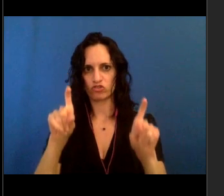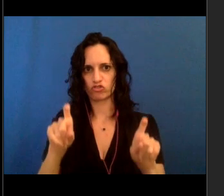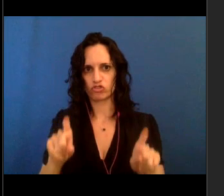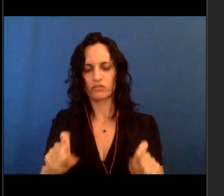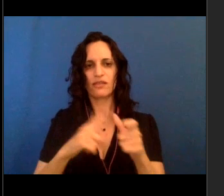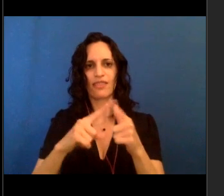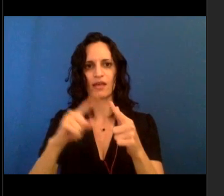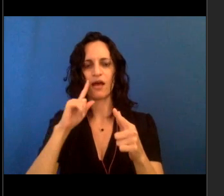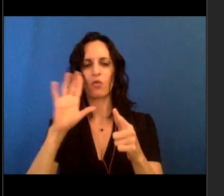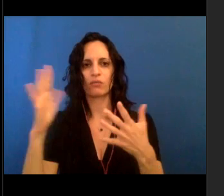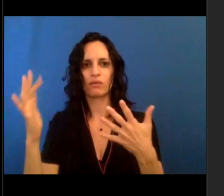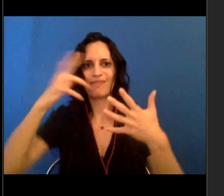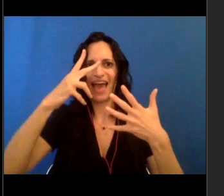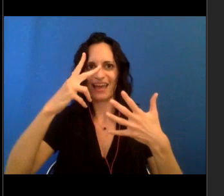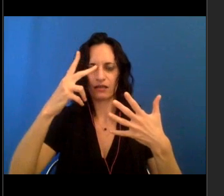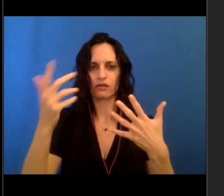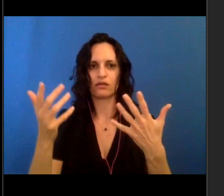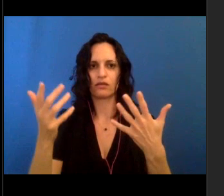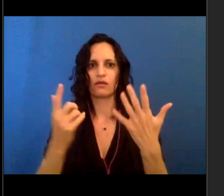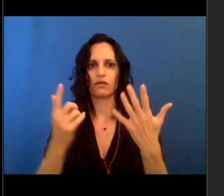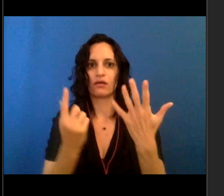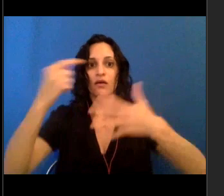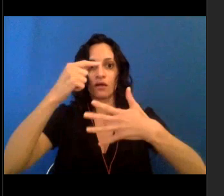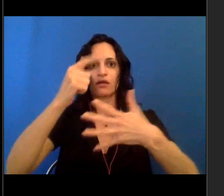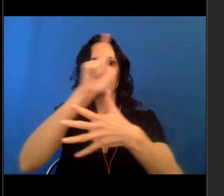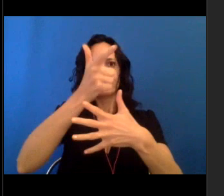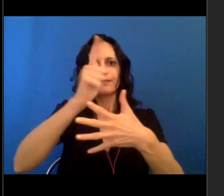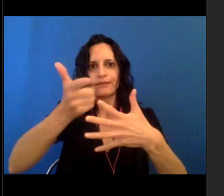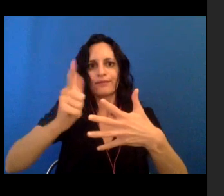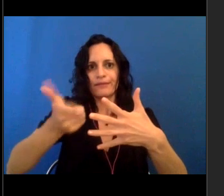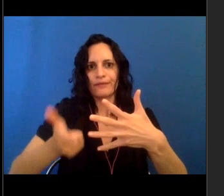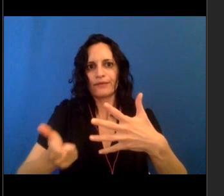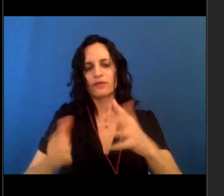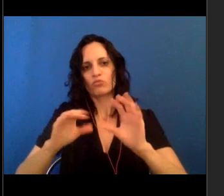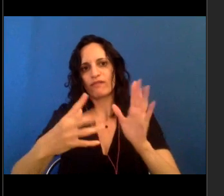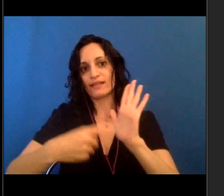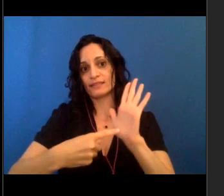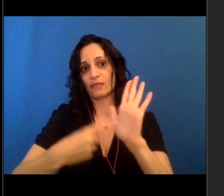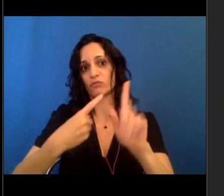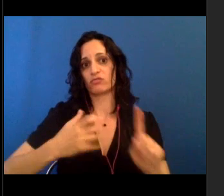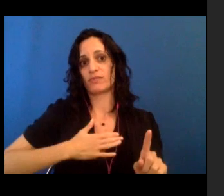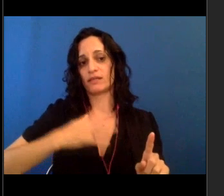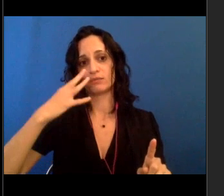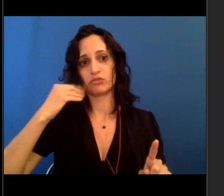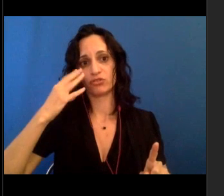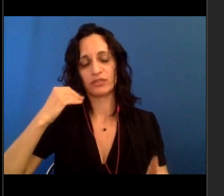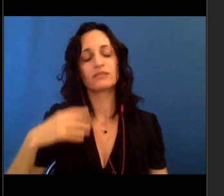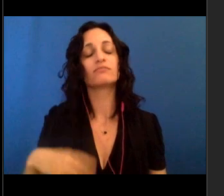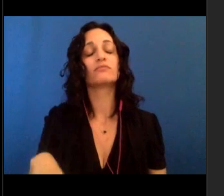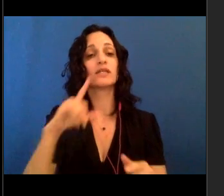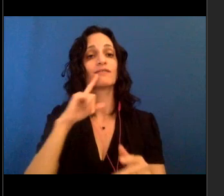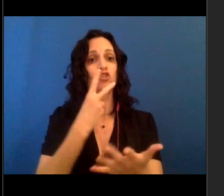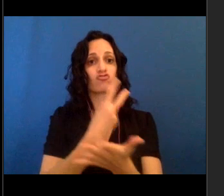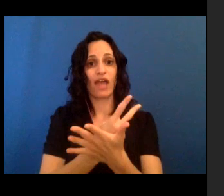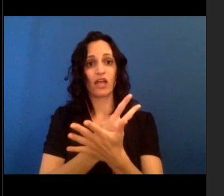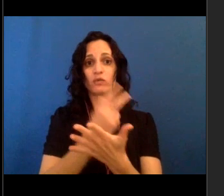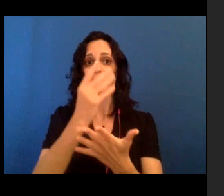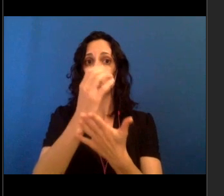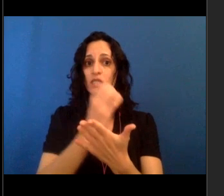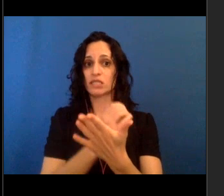individually with some examples and context from my own experience. So first, in thinking about graduate coursework,